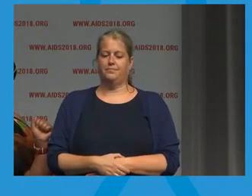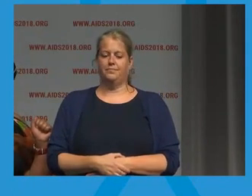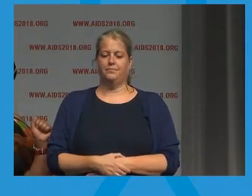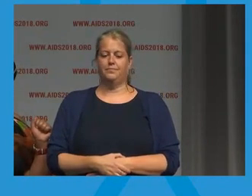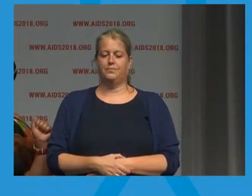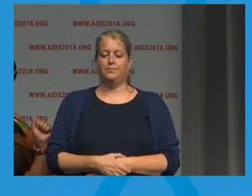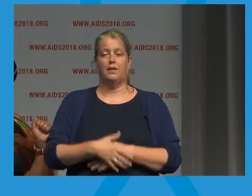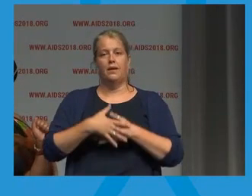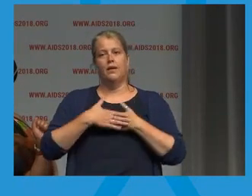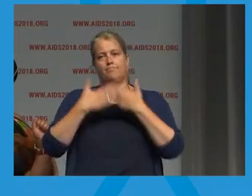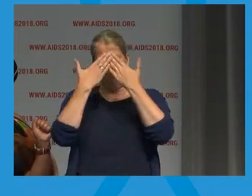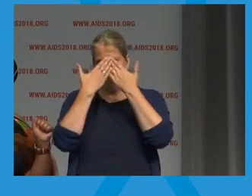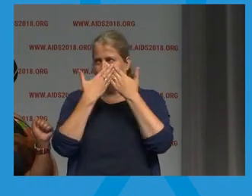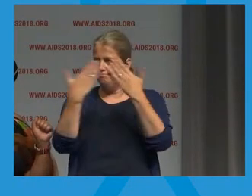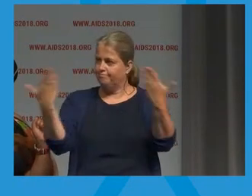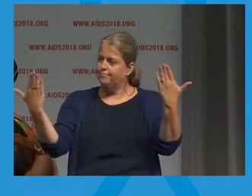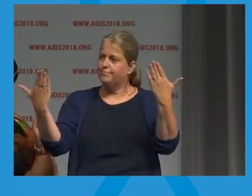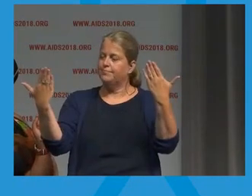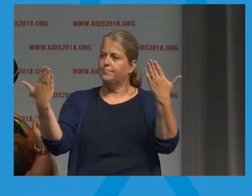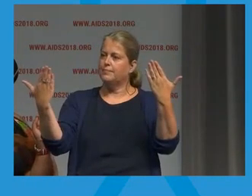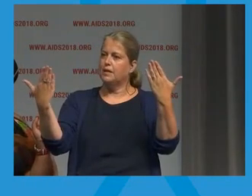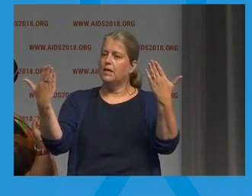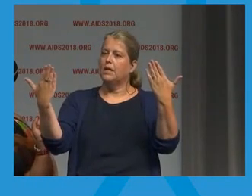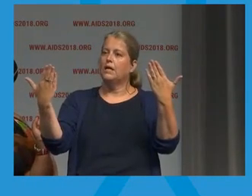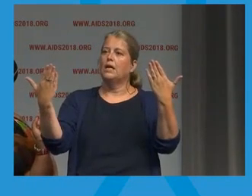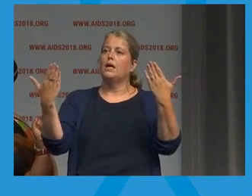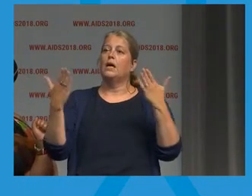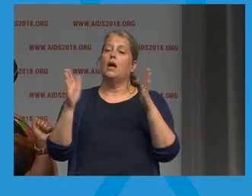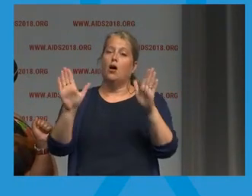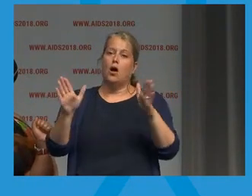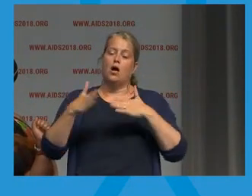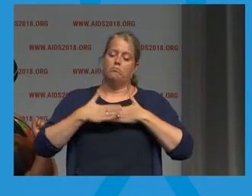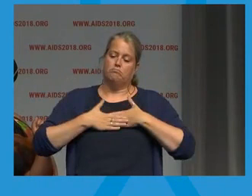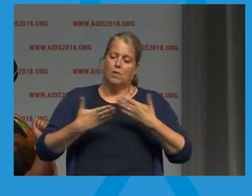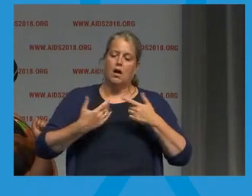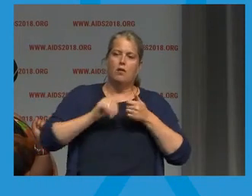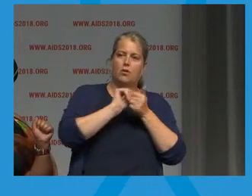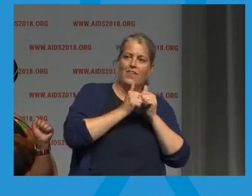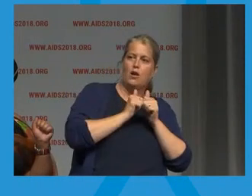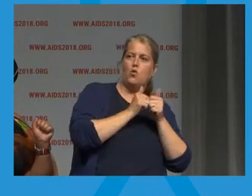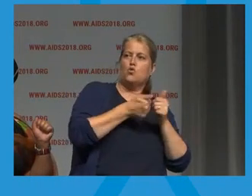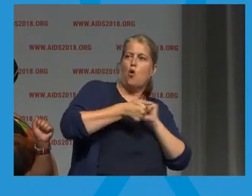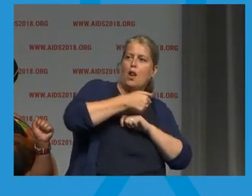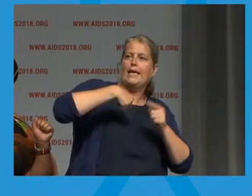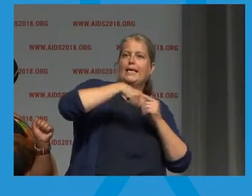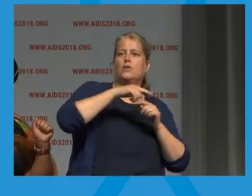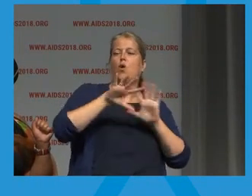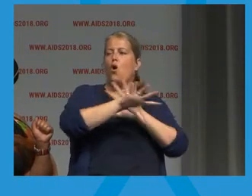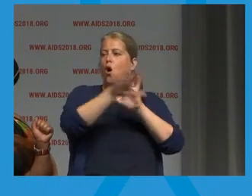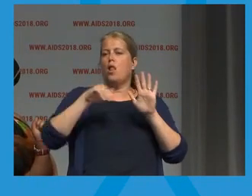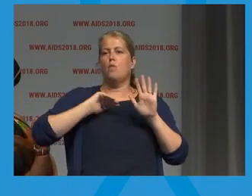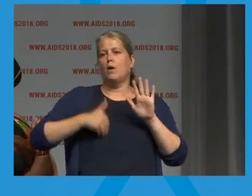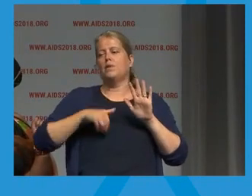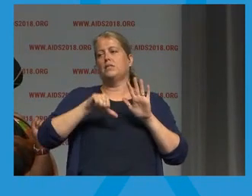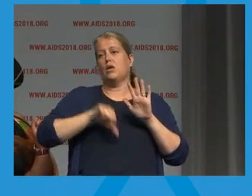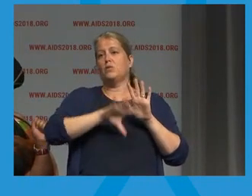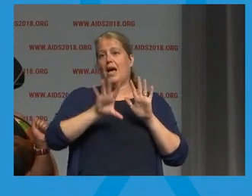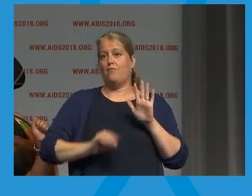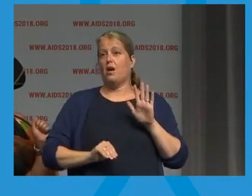I really appreciate, and for behalf of all my fellow colleagues, on behalf of all women in South